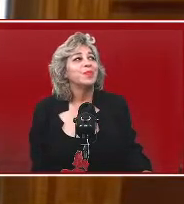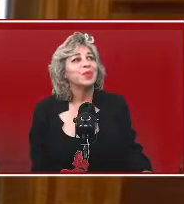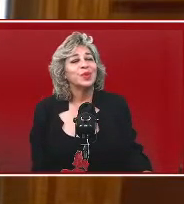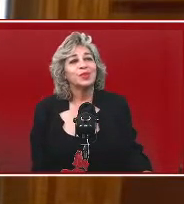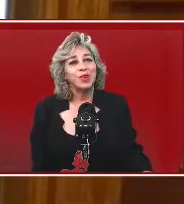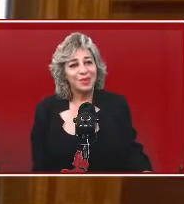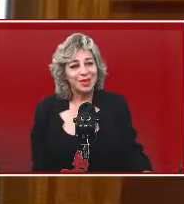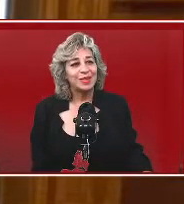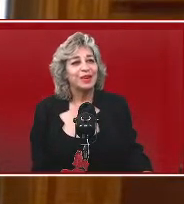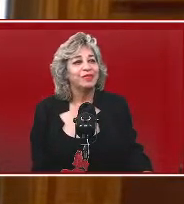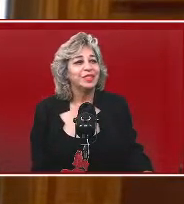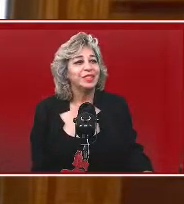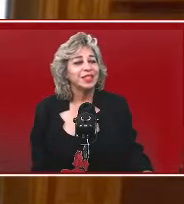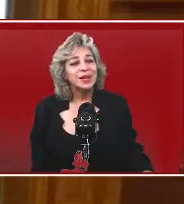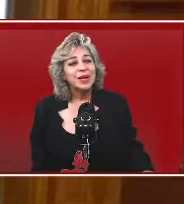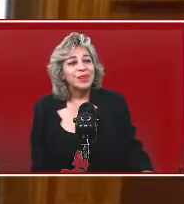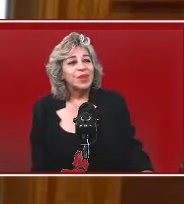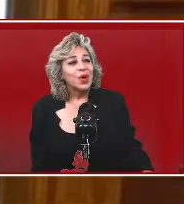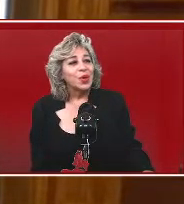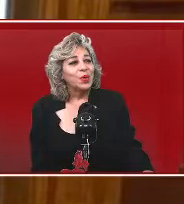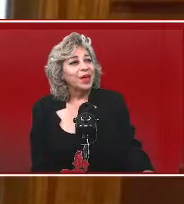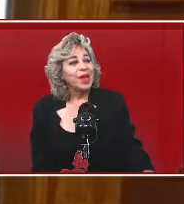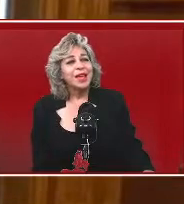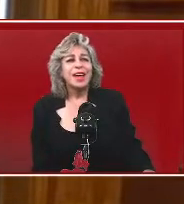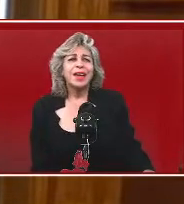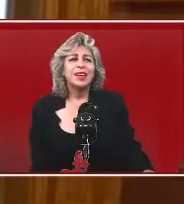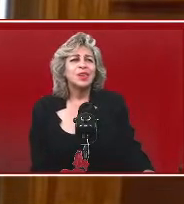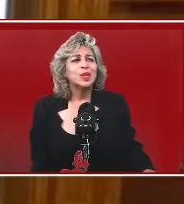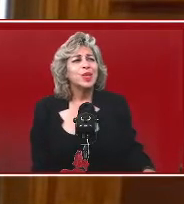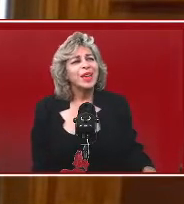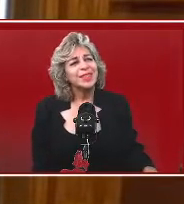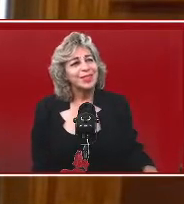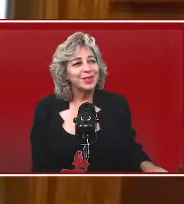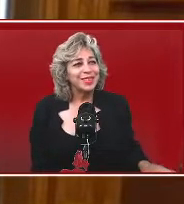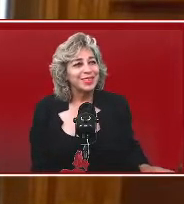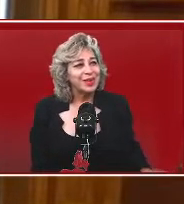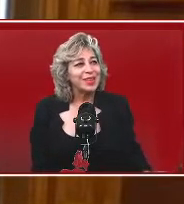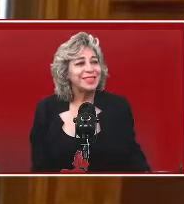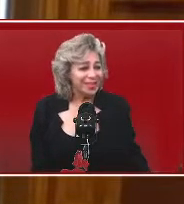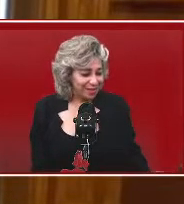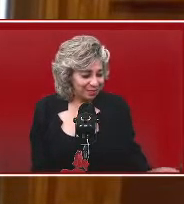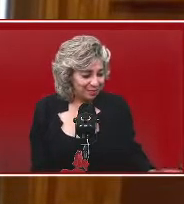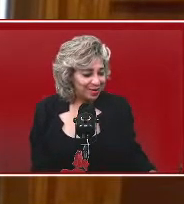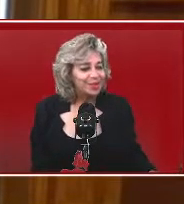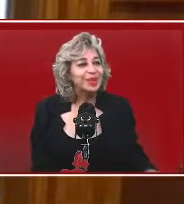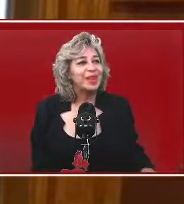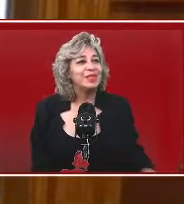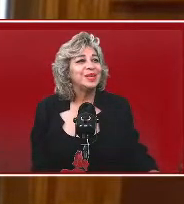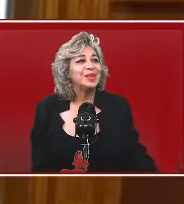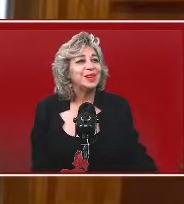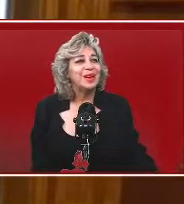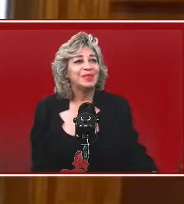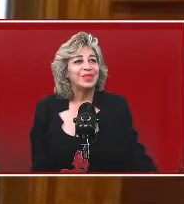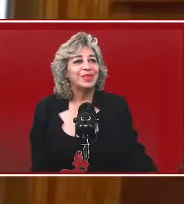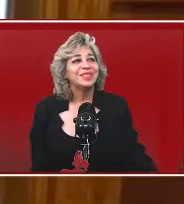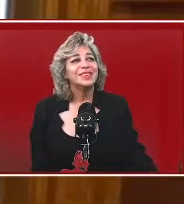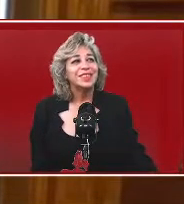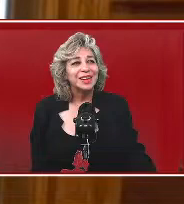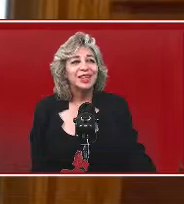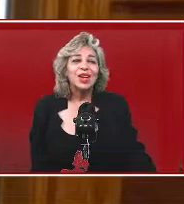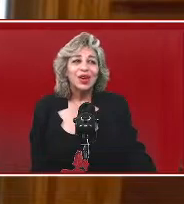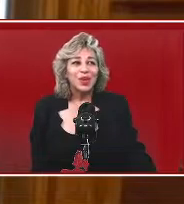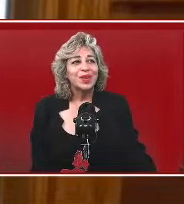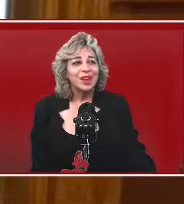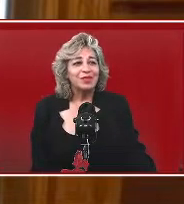the people from his office. Okay, and also he considers this resting compared to having to do the conferences